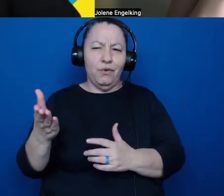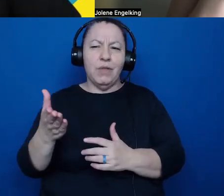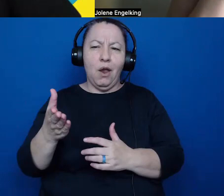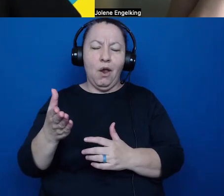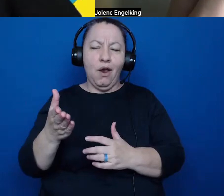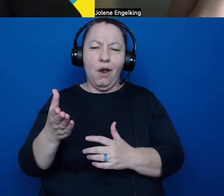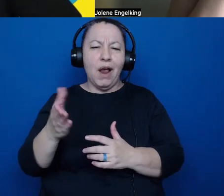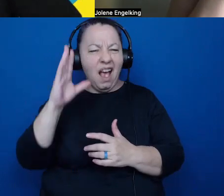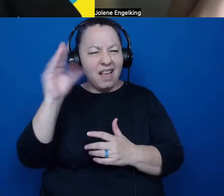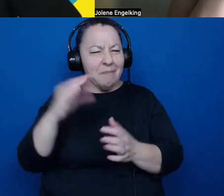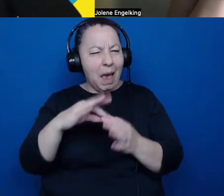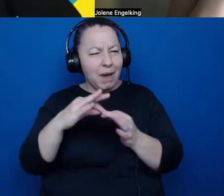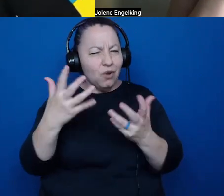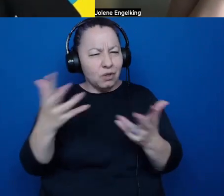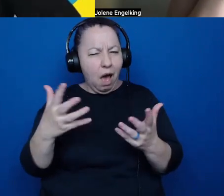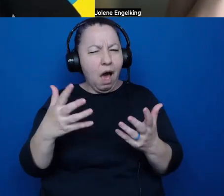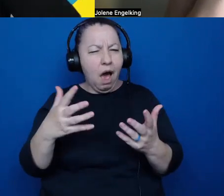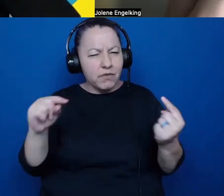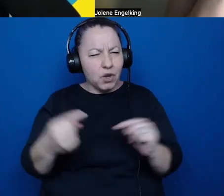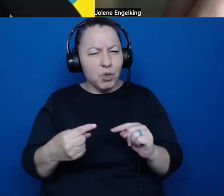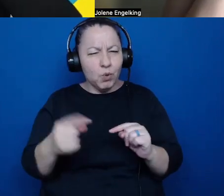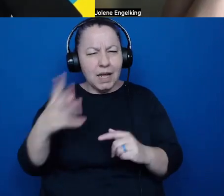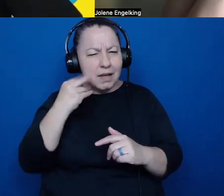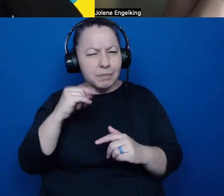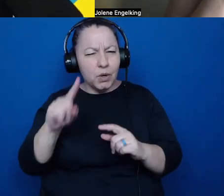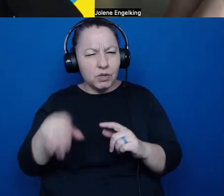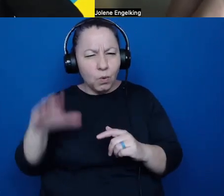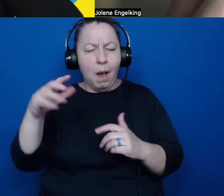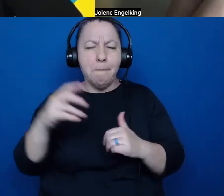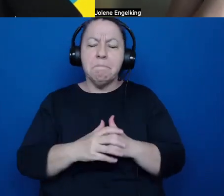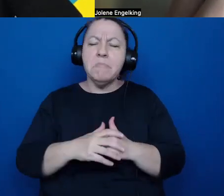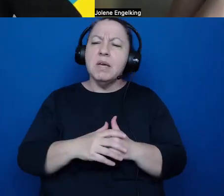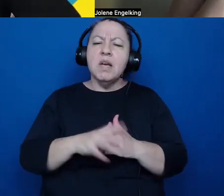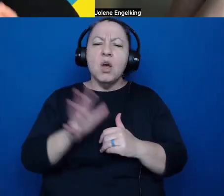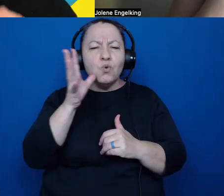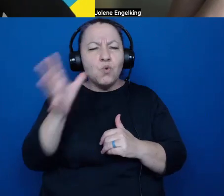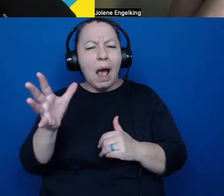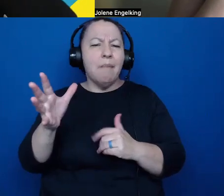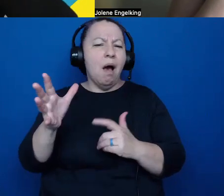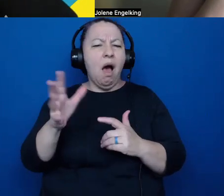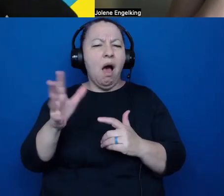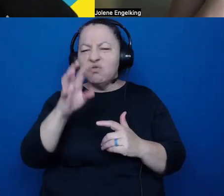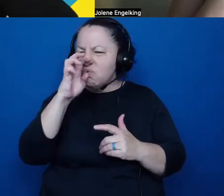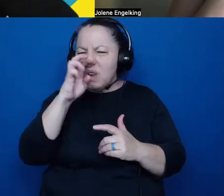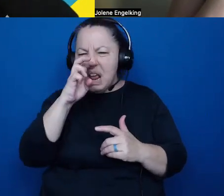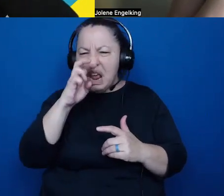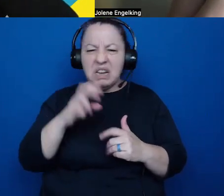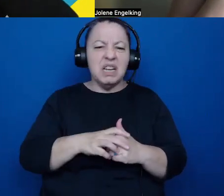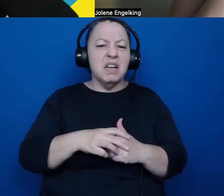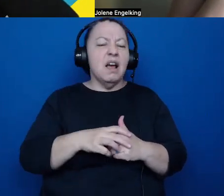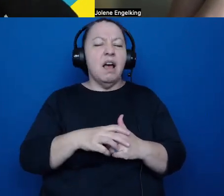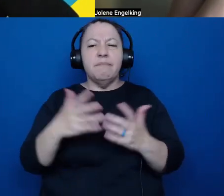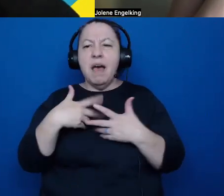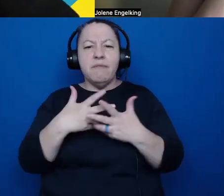a lot of the abuse that he had went through as a child, right? Grandma who was very, very strict, who would have a lot of